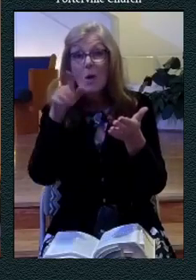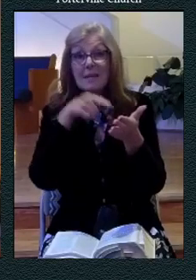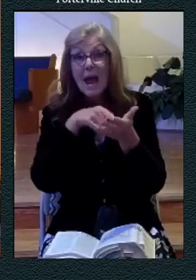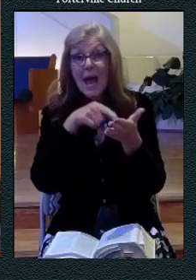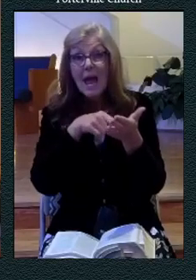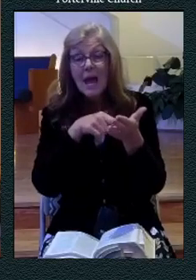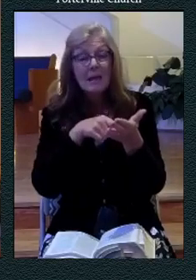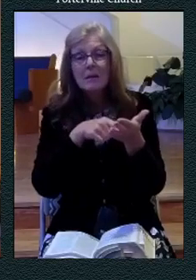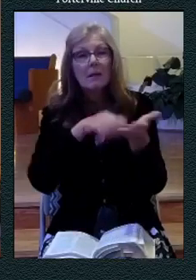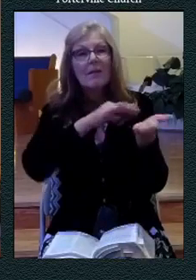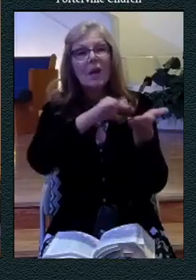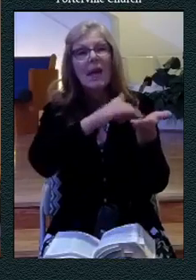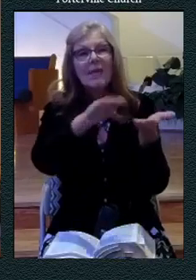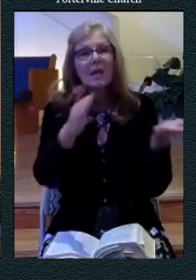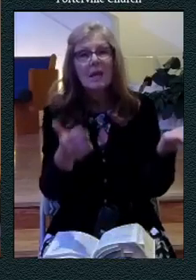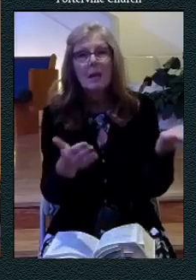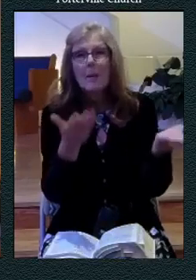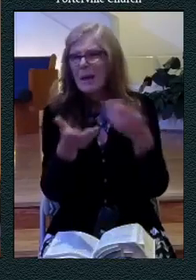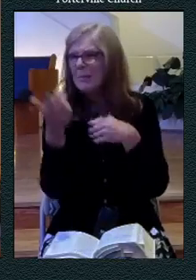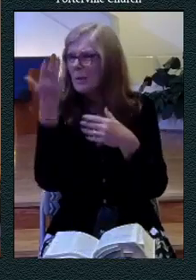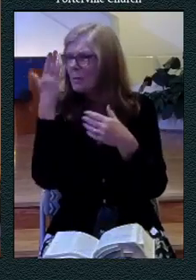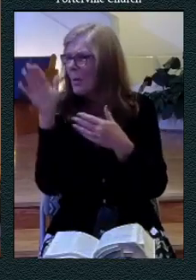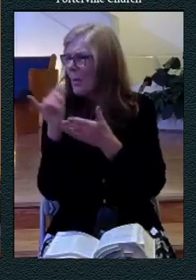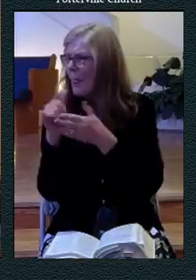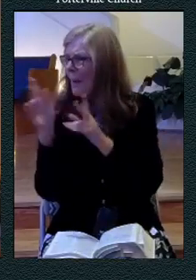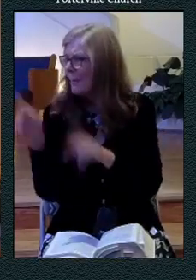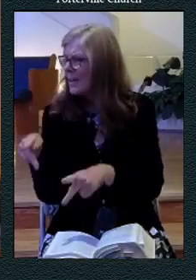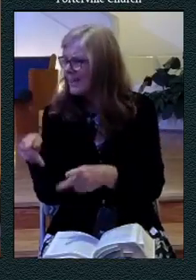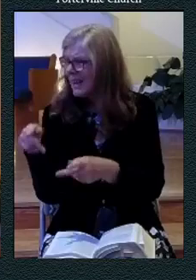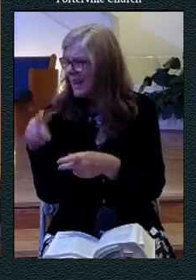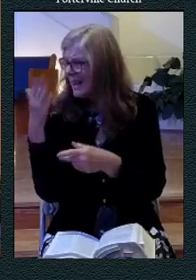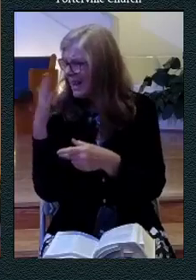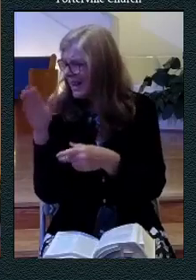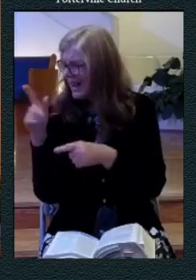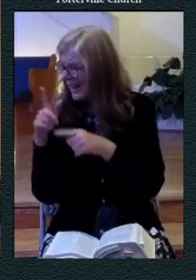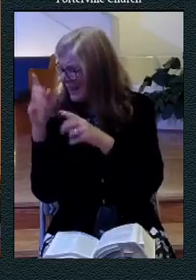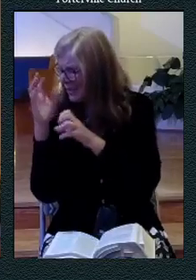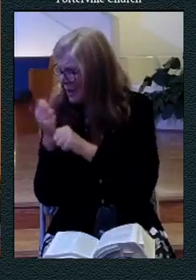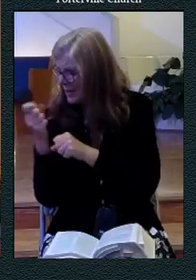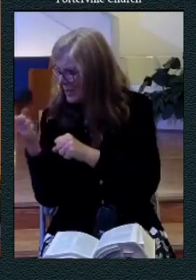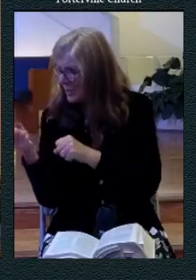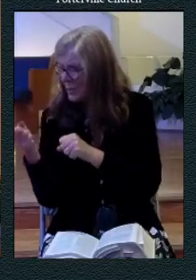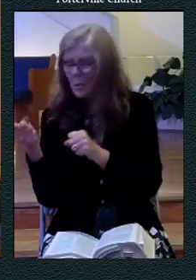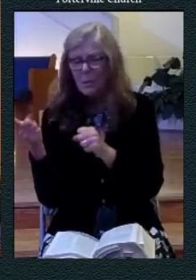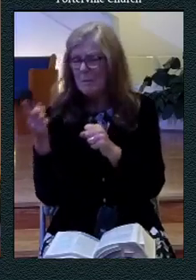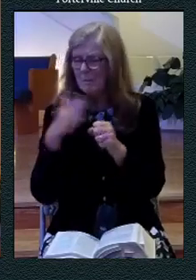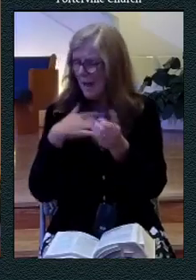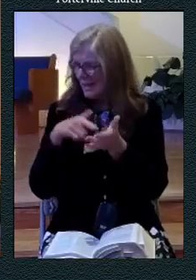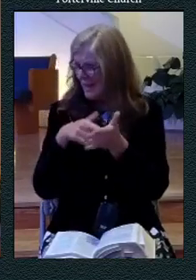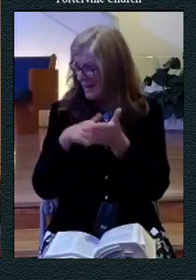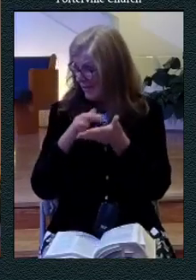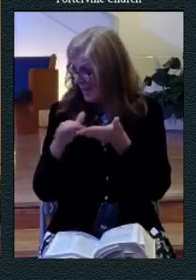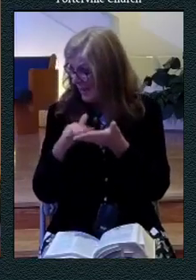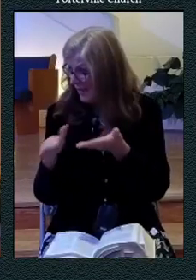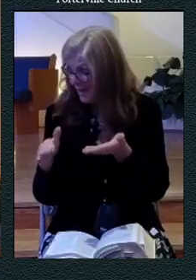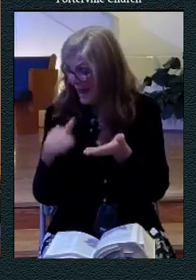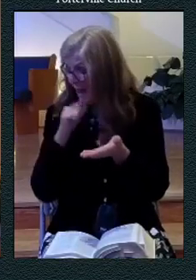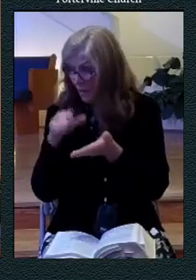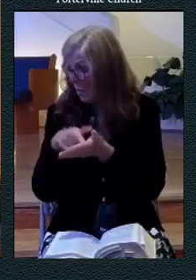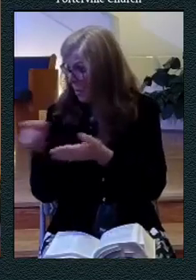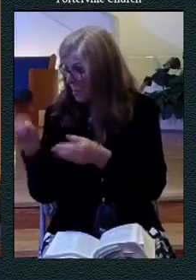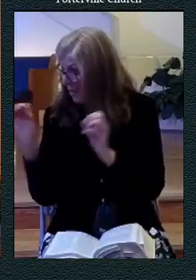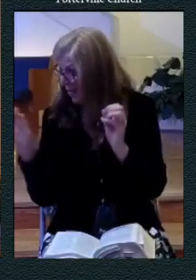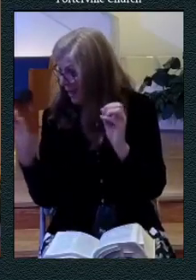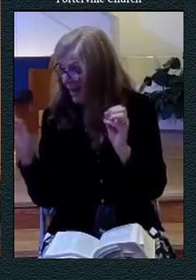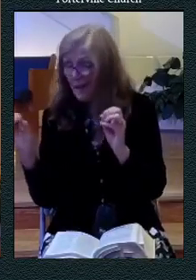Maybe you don't know that person very well. Maybe you're not sure you can trust them. Are you going to be confident your debt's forgiven? You probably won't be